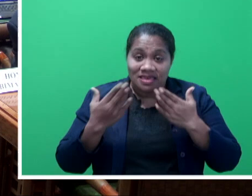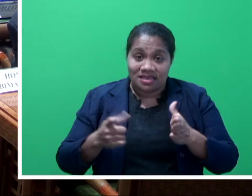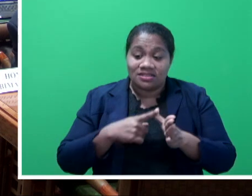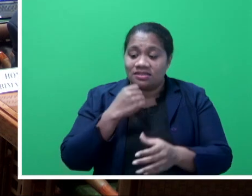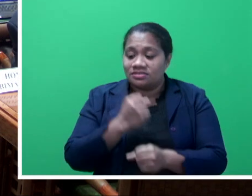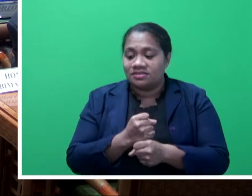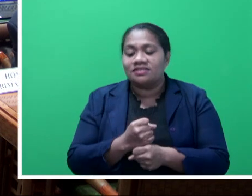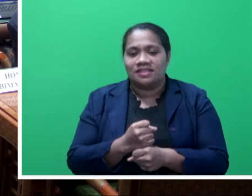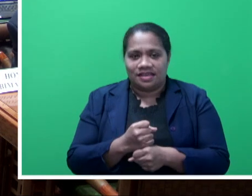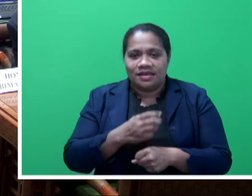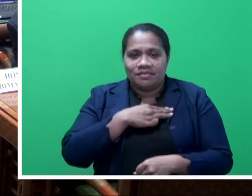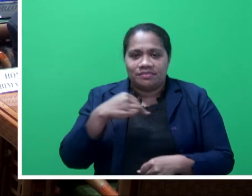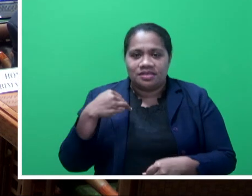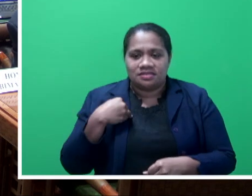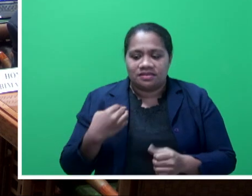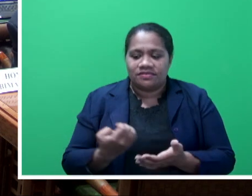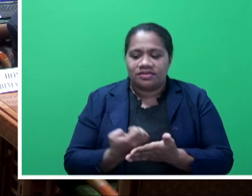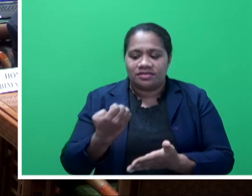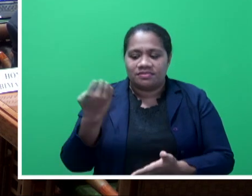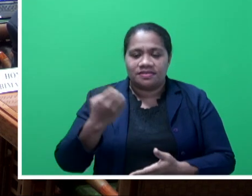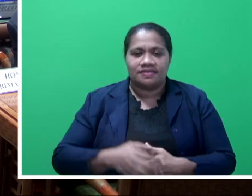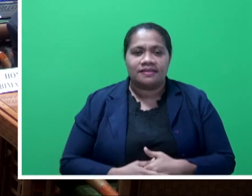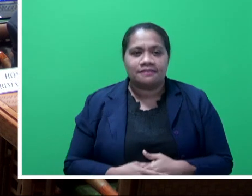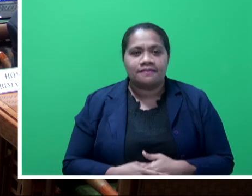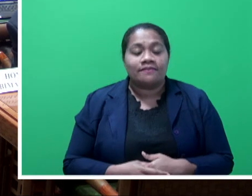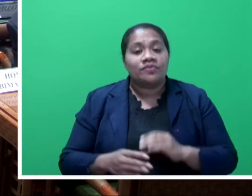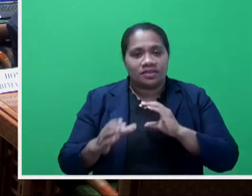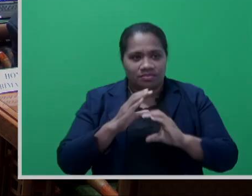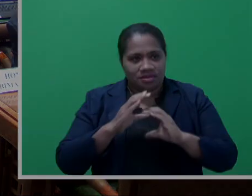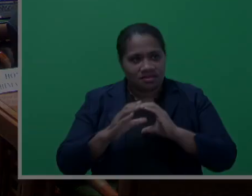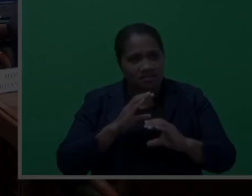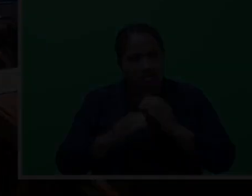Civil Service and Communication for his reply.